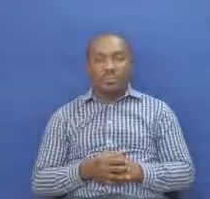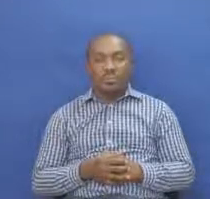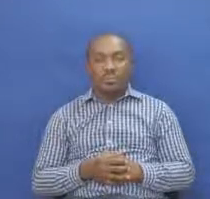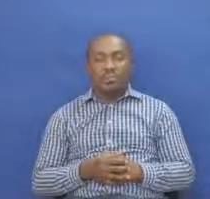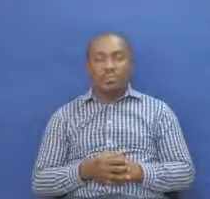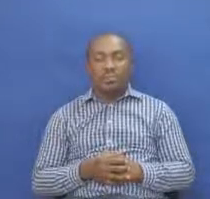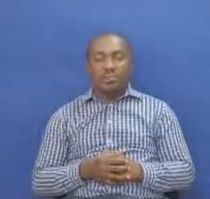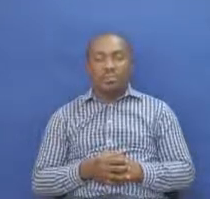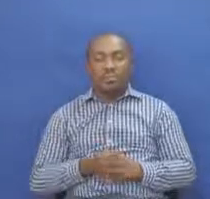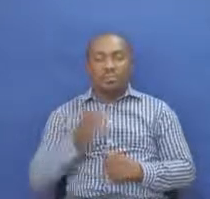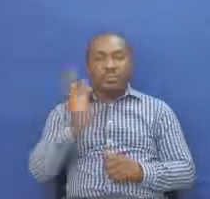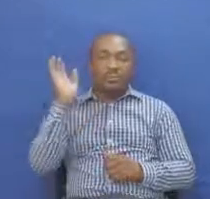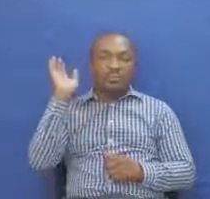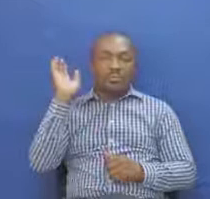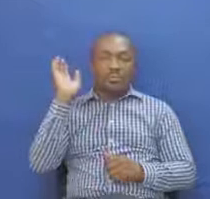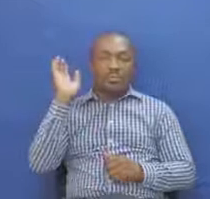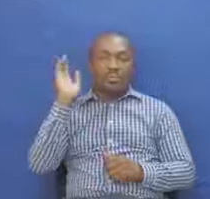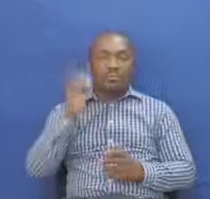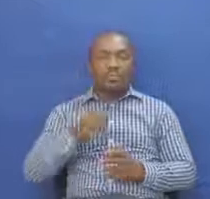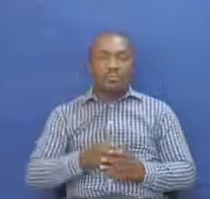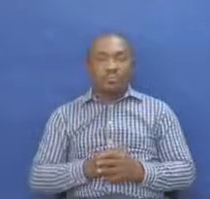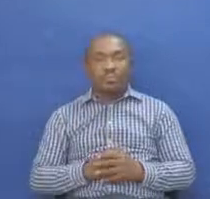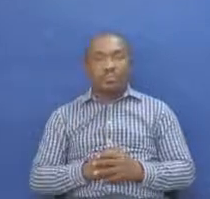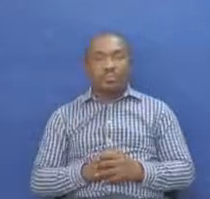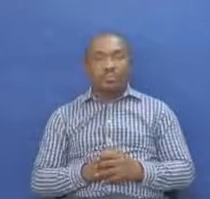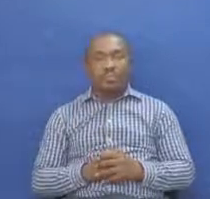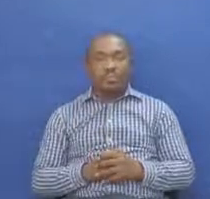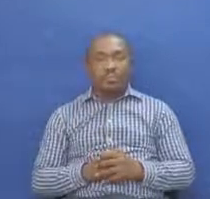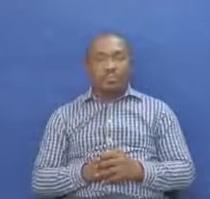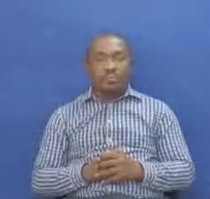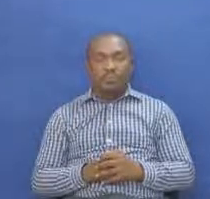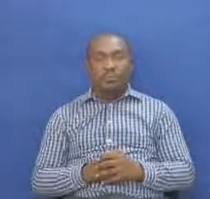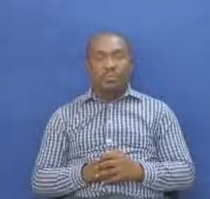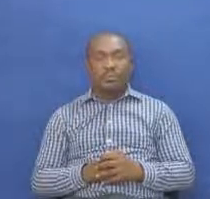Importances of growth in living organisms.